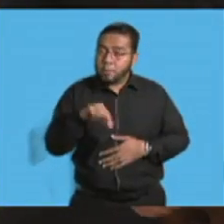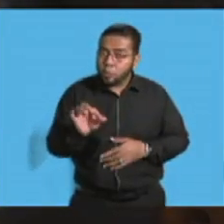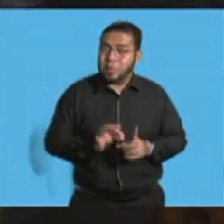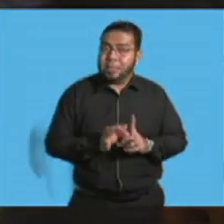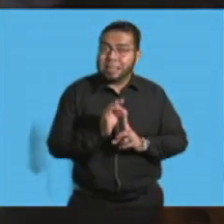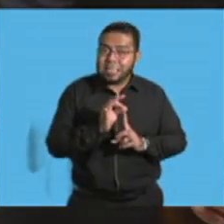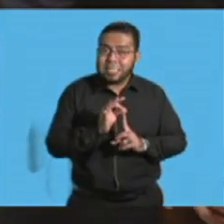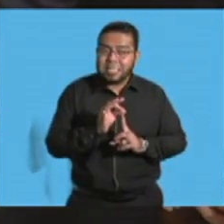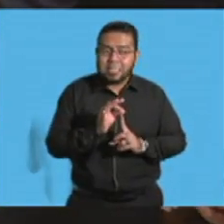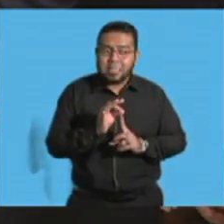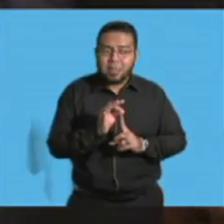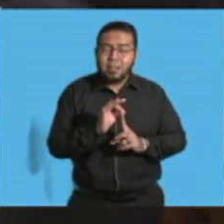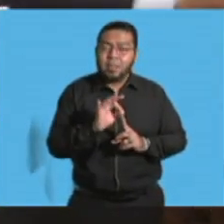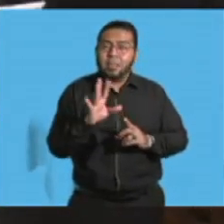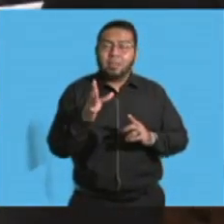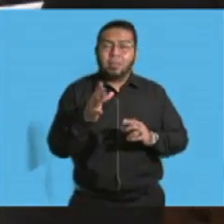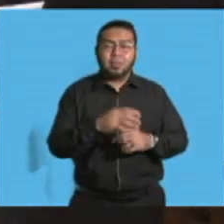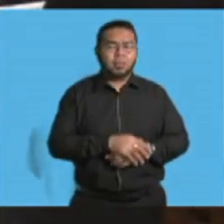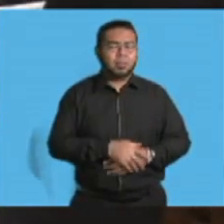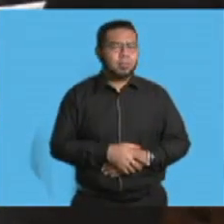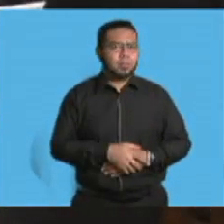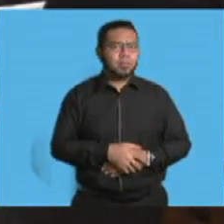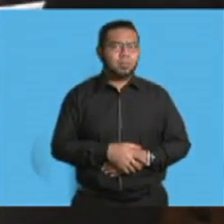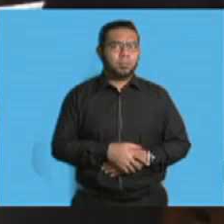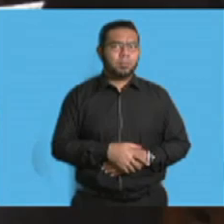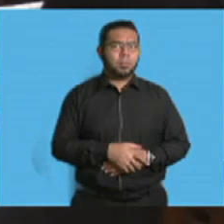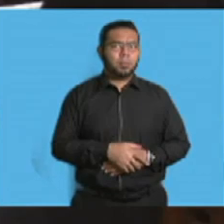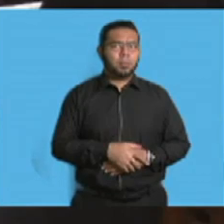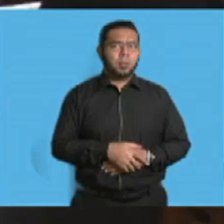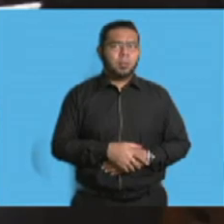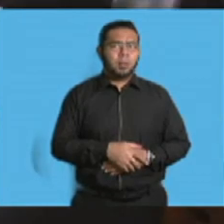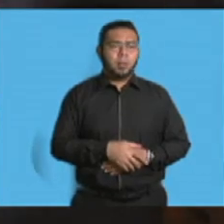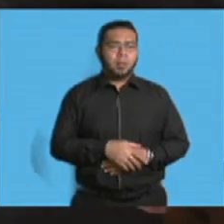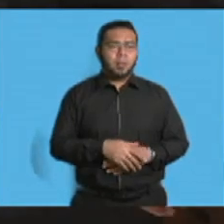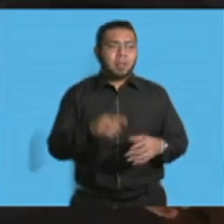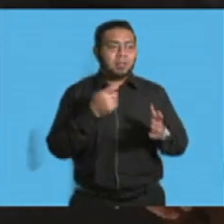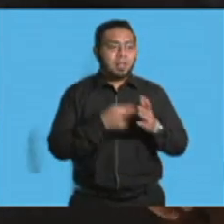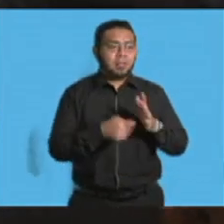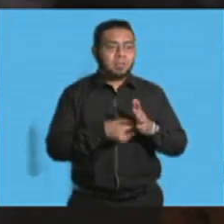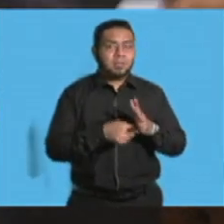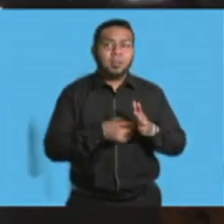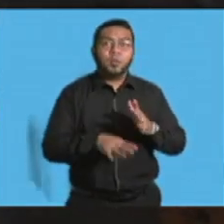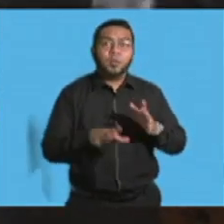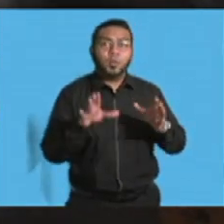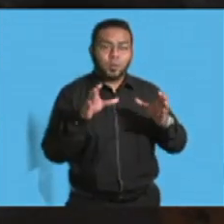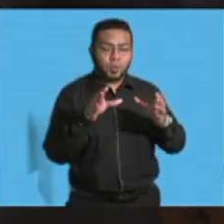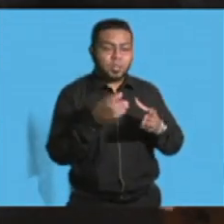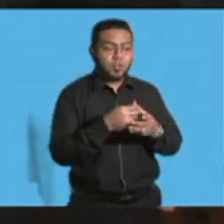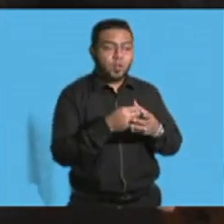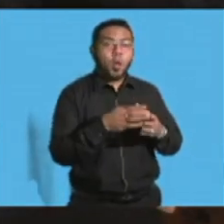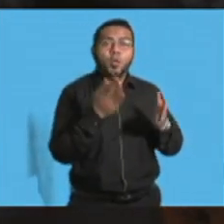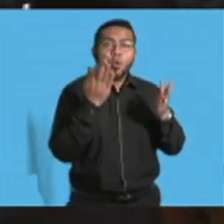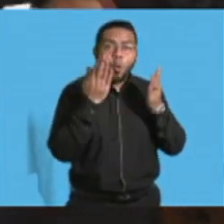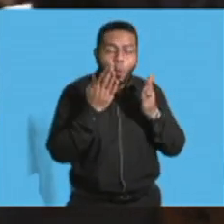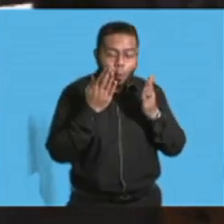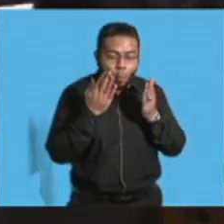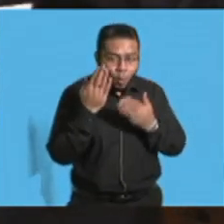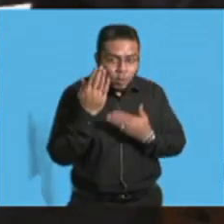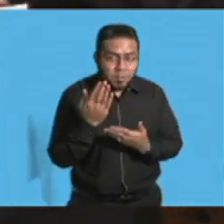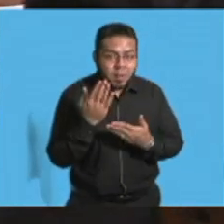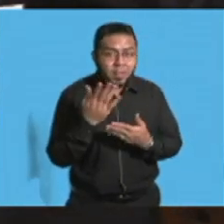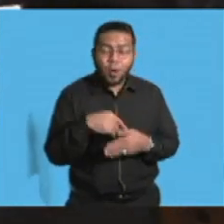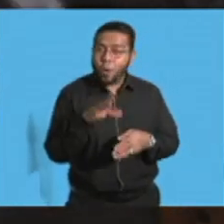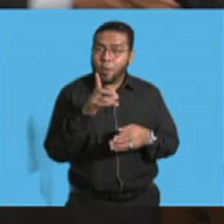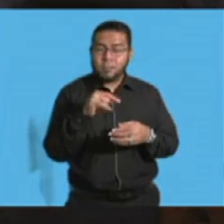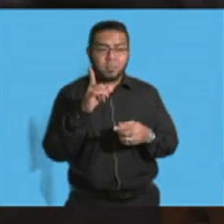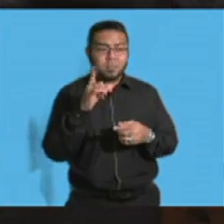Speaker, our income tax rate, tax collection. Honourable Van Dey, who is unfortunately not here, he said that the ordinary Fijians